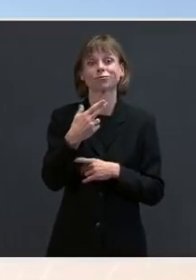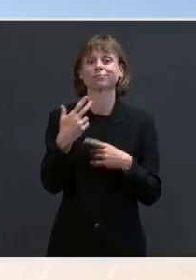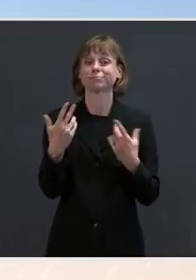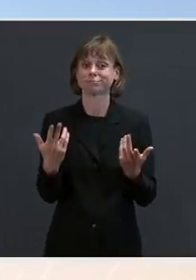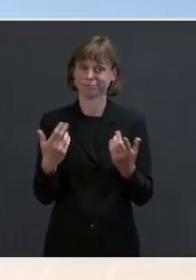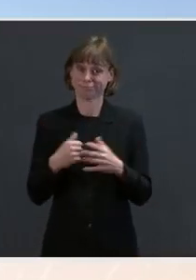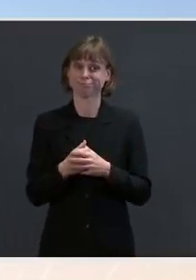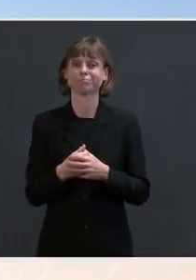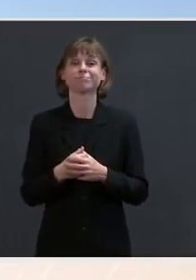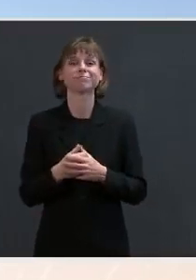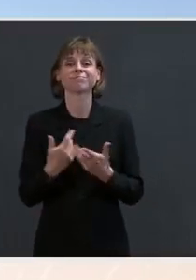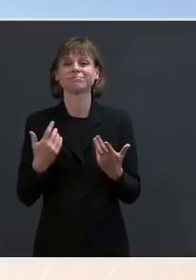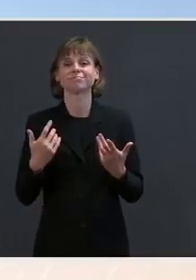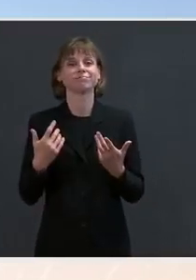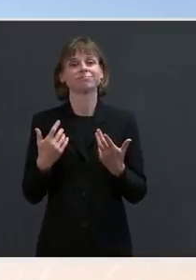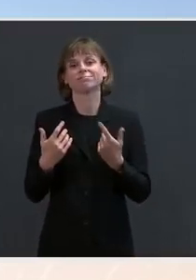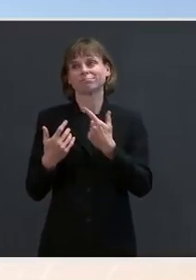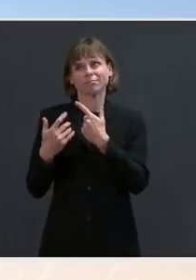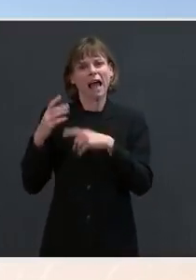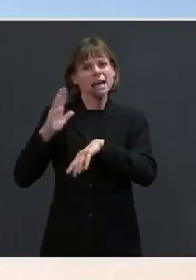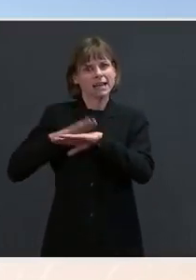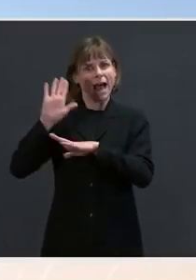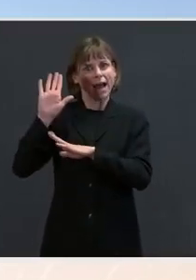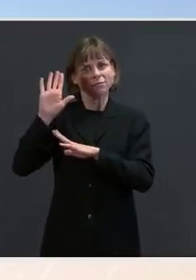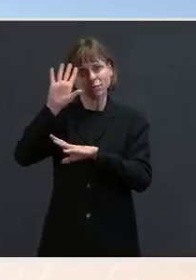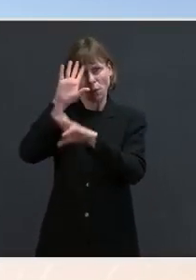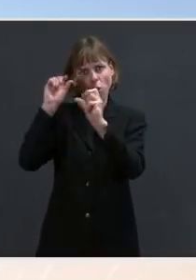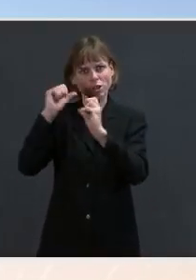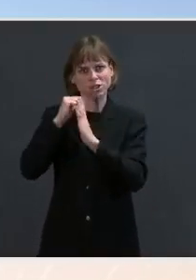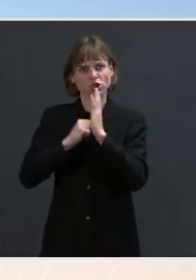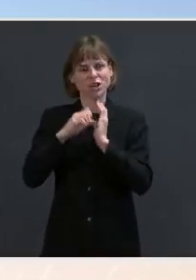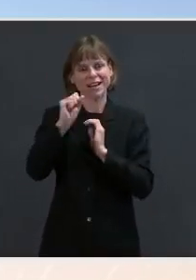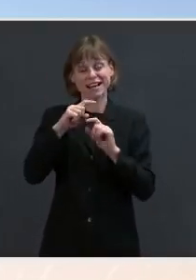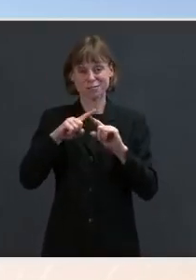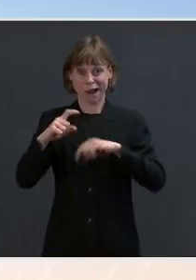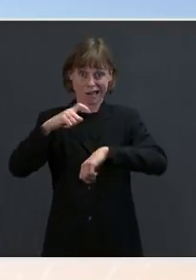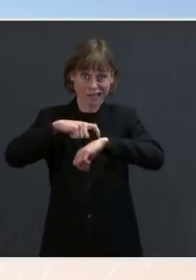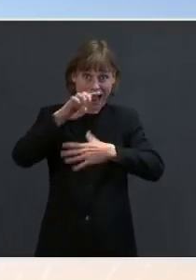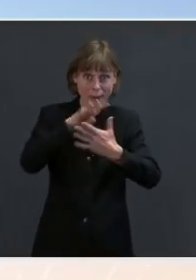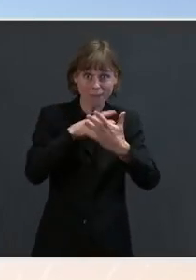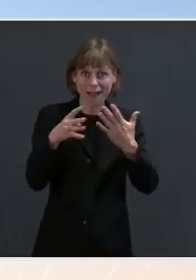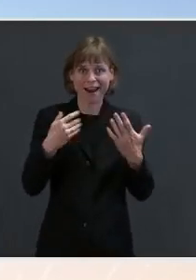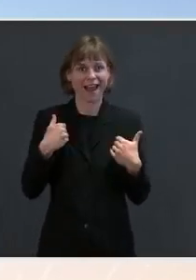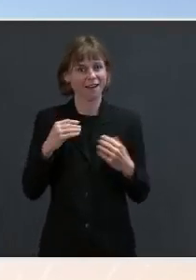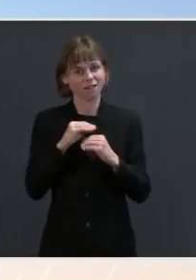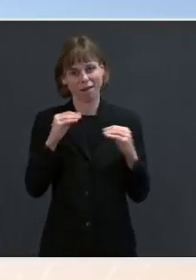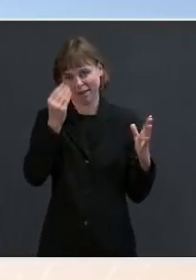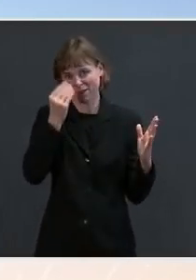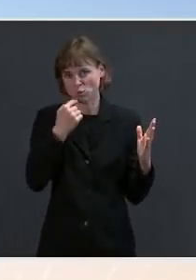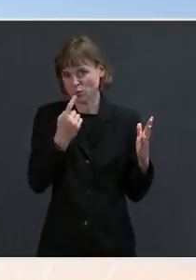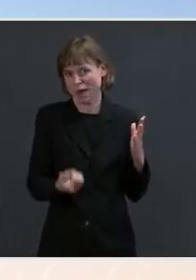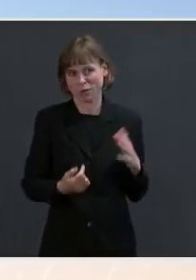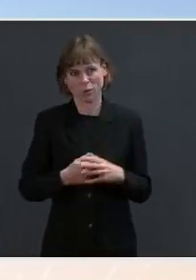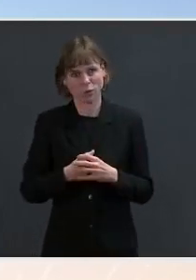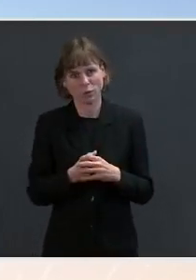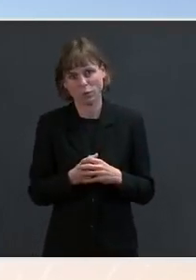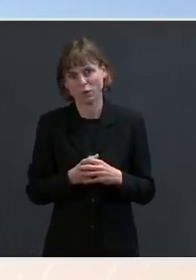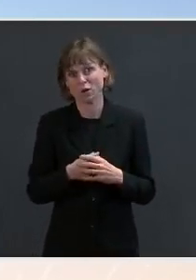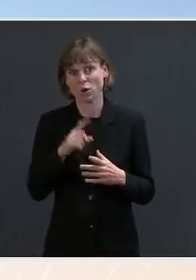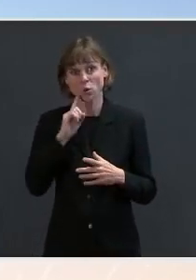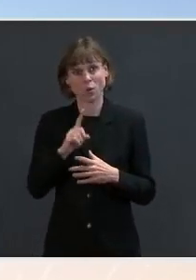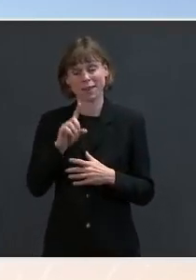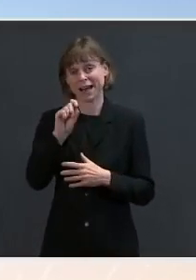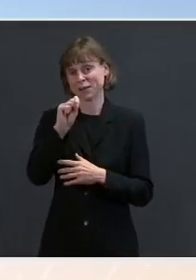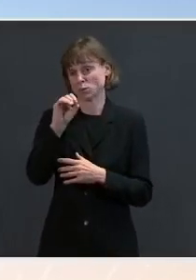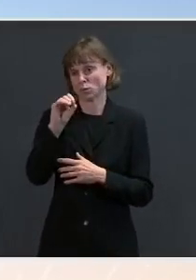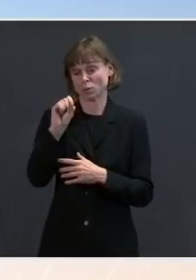you in terms of the timeline of when he'll put forward nominees. And obviously, that would be done in conjunction and coordination with the Secretary of State.